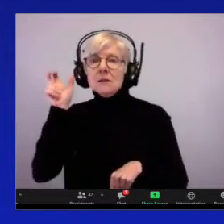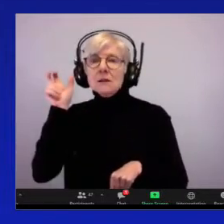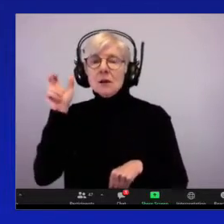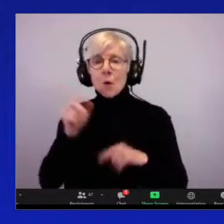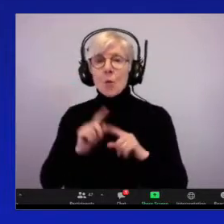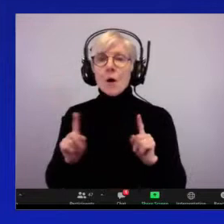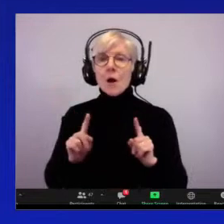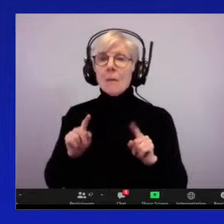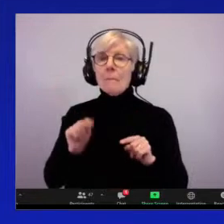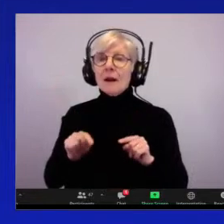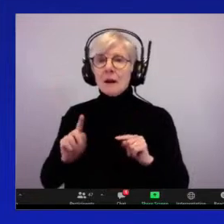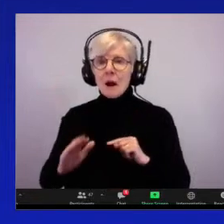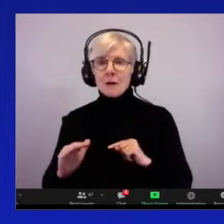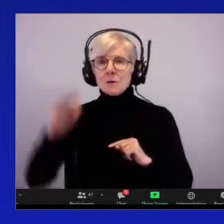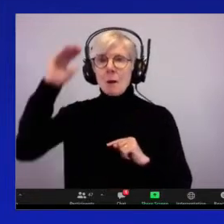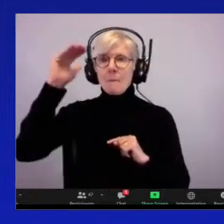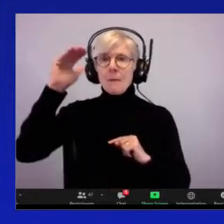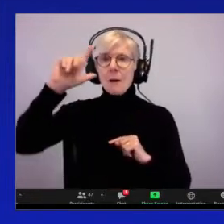top